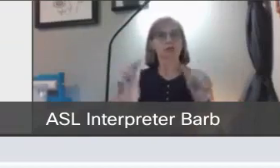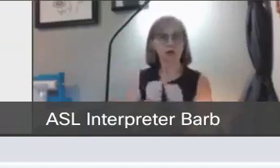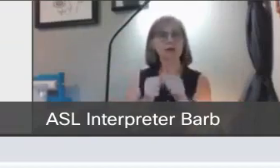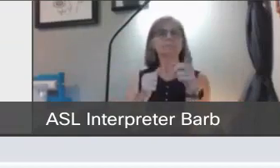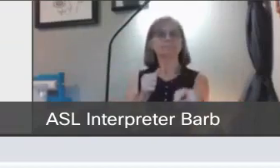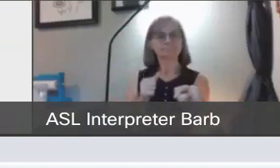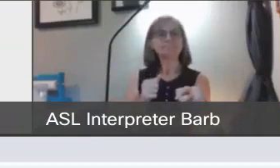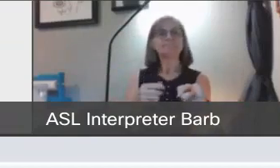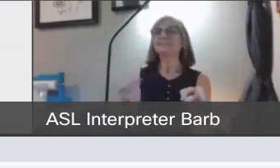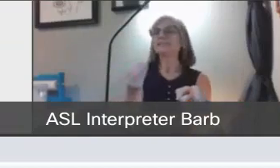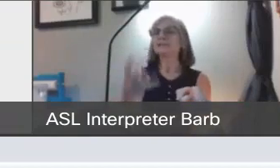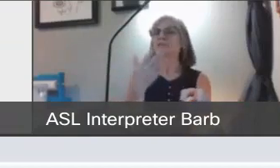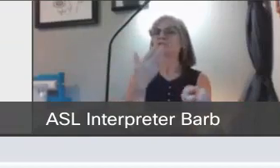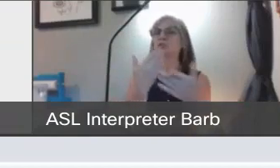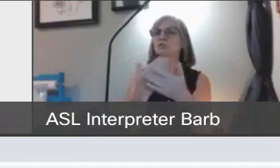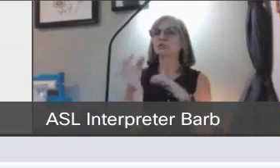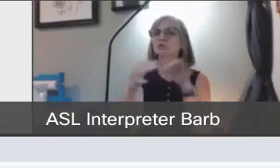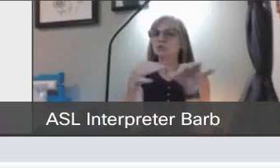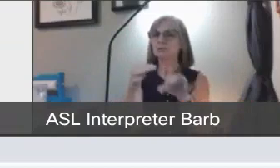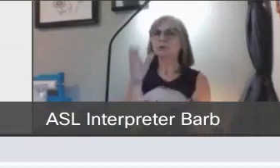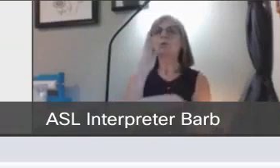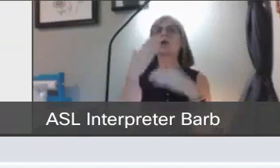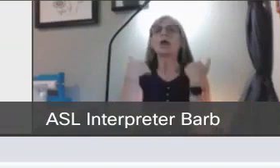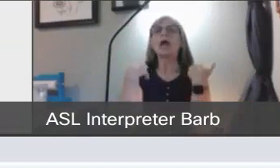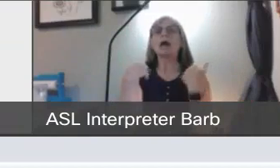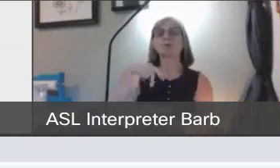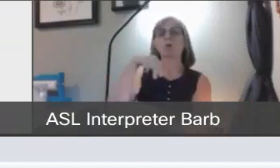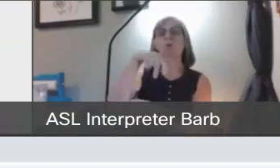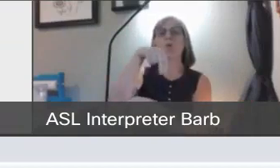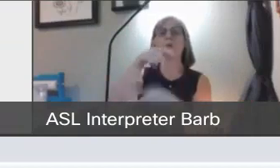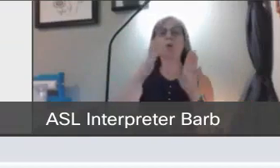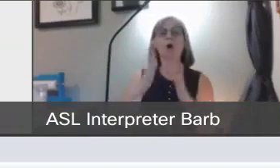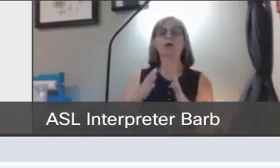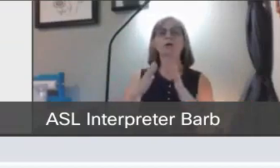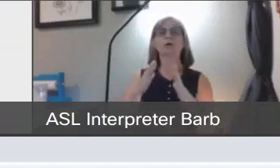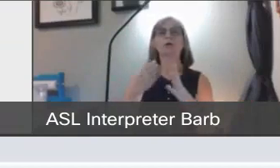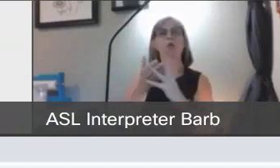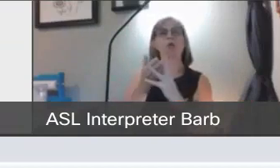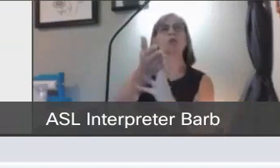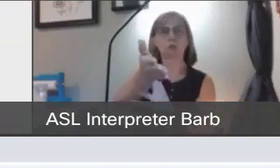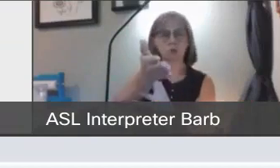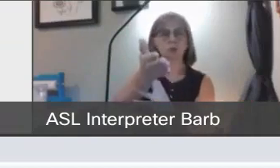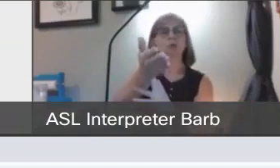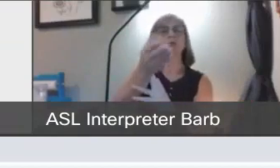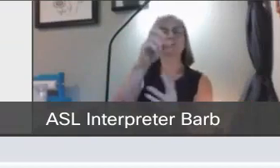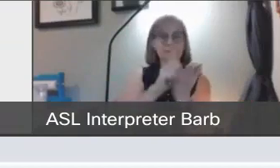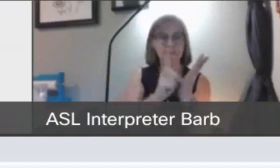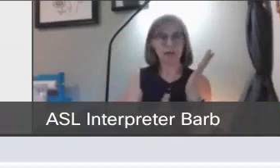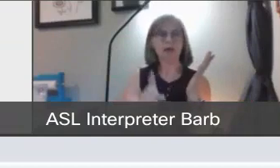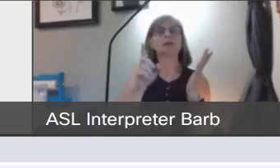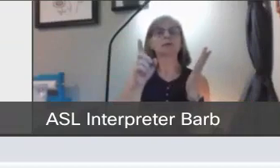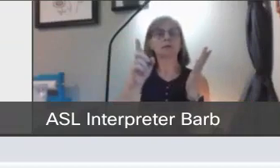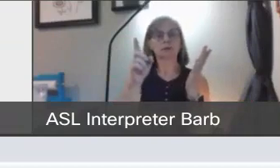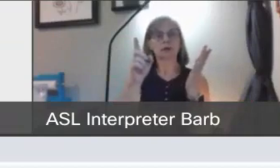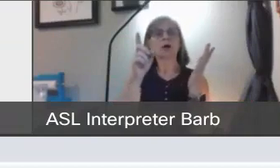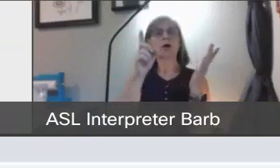look like with the pedestrian pass-through design, and lists the different stations where that will be seen,